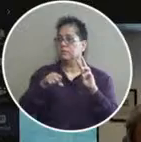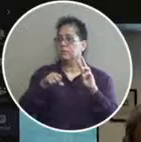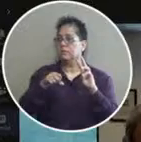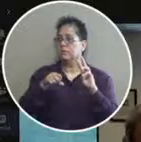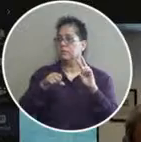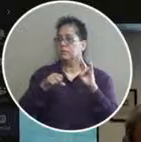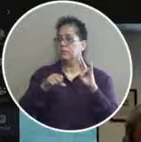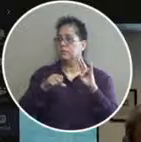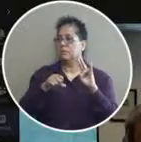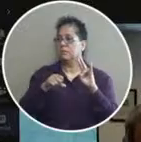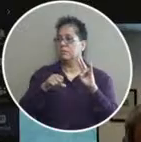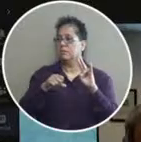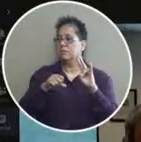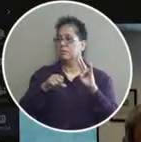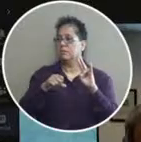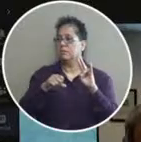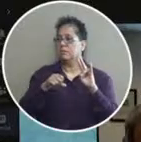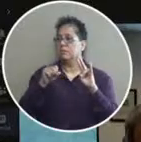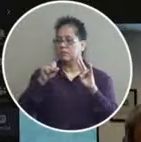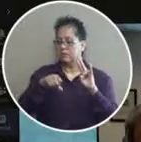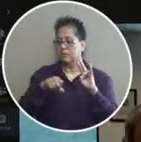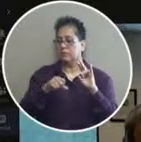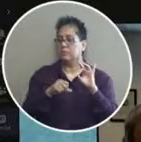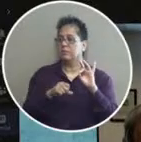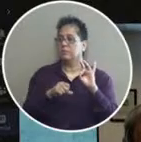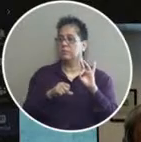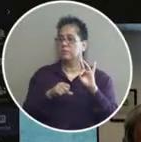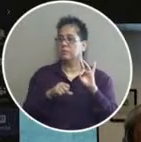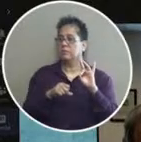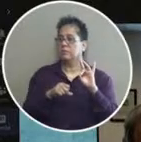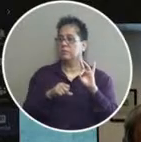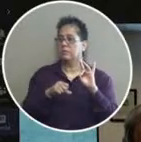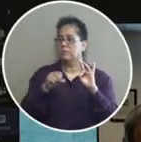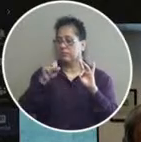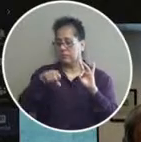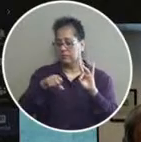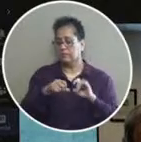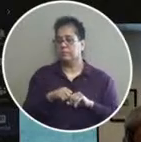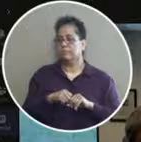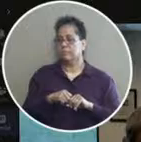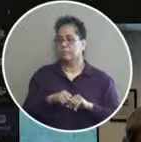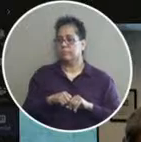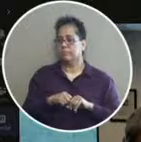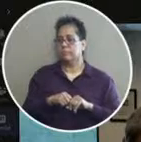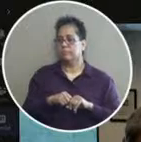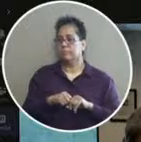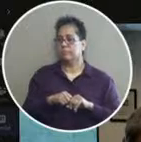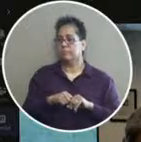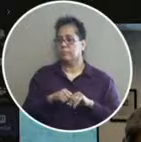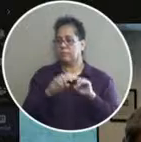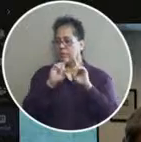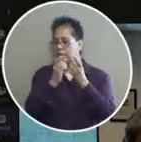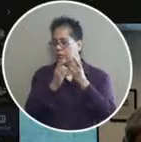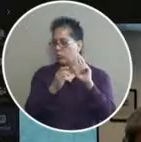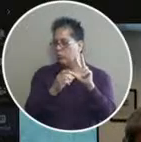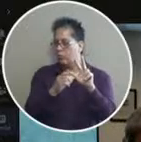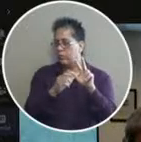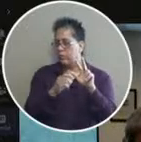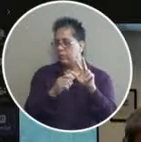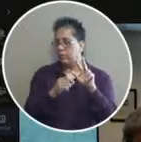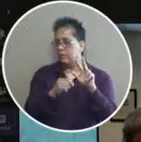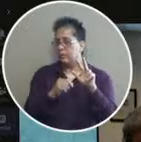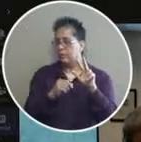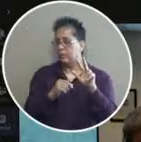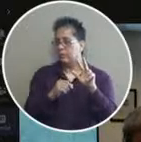Yes. Rivera. Aye. Lizárraga. Aye. Hernandez.